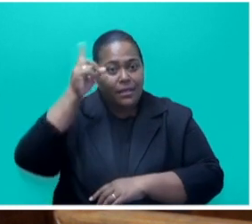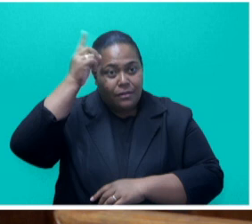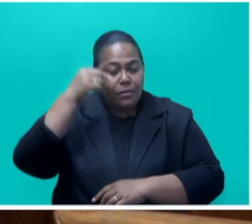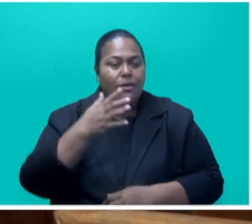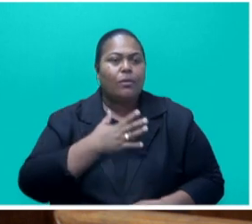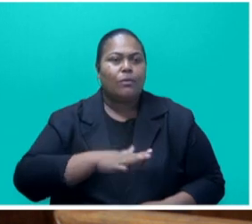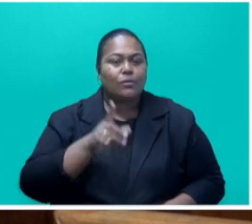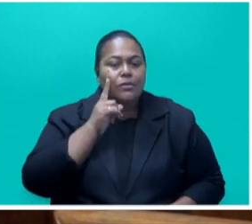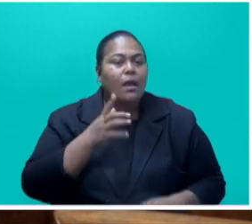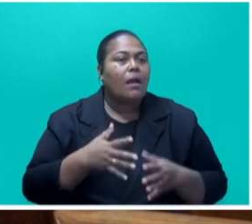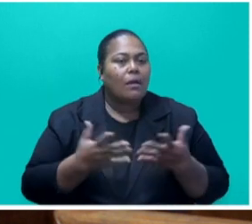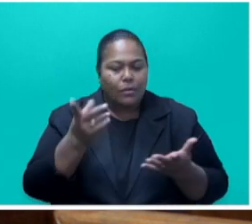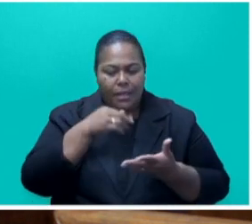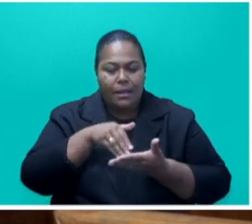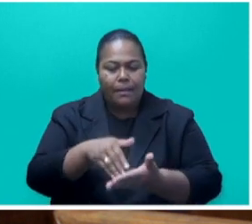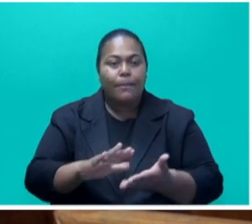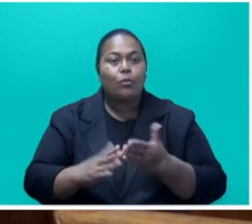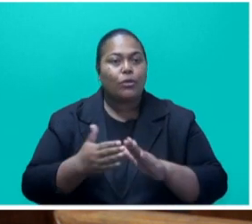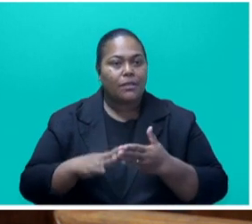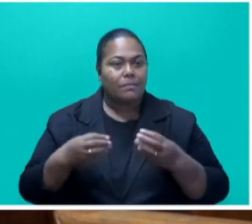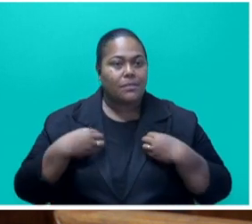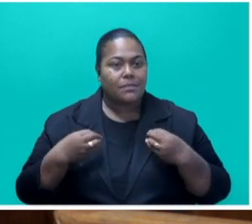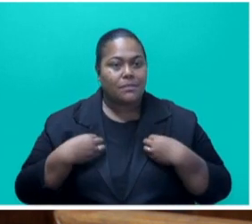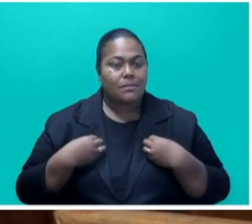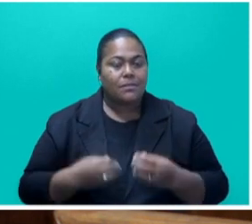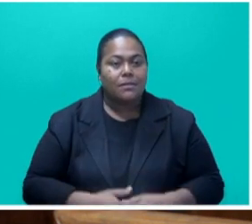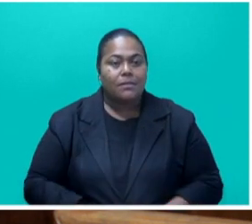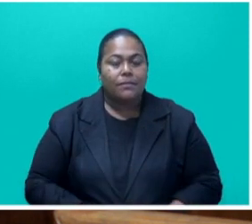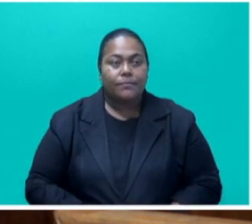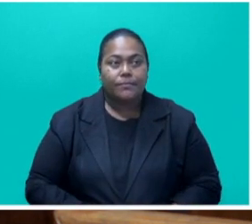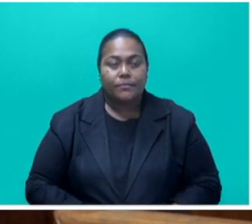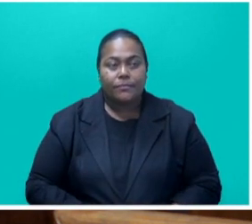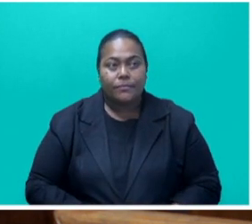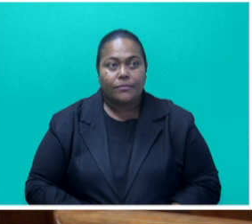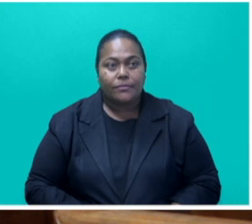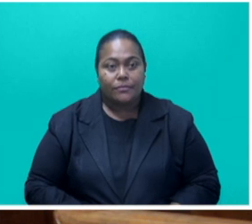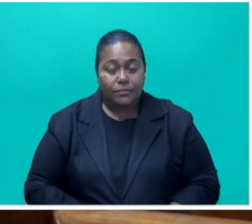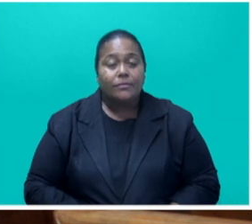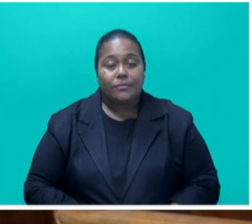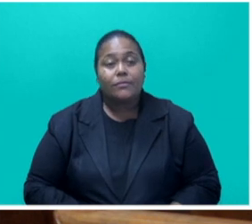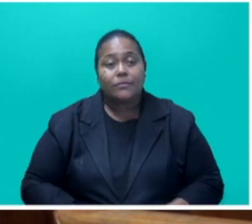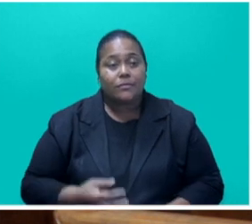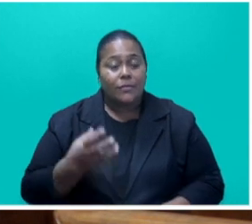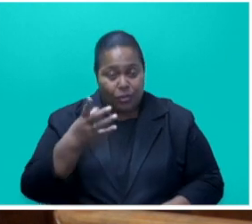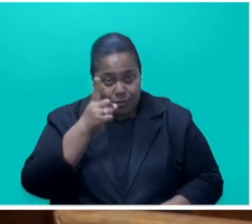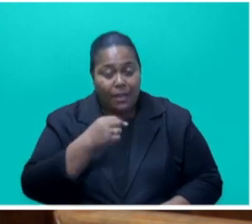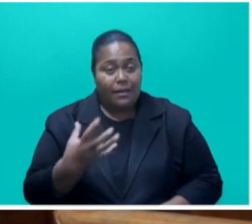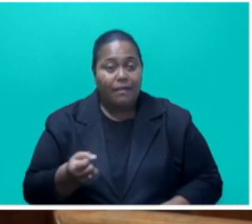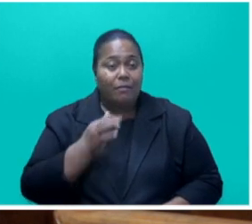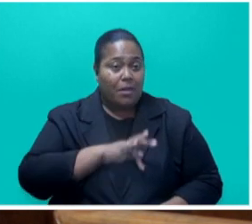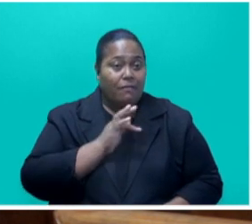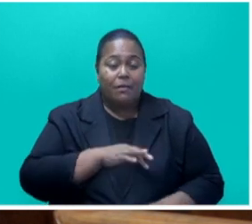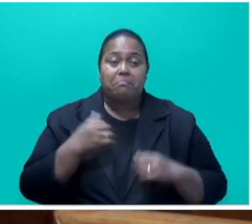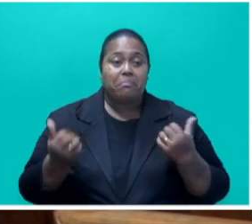in the cooperatives. I think there is some significant potential, sir,